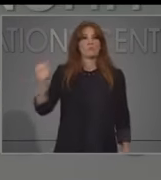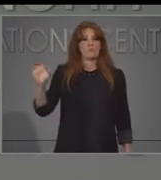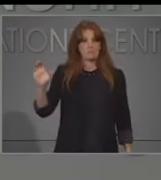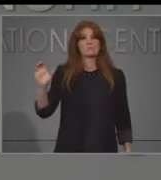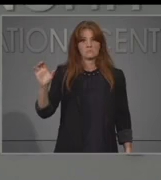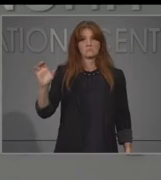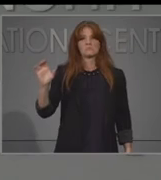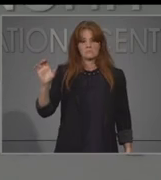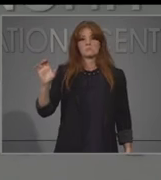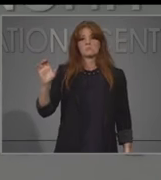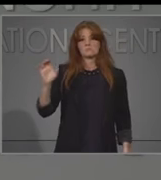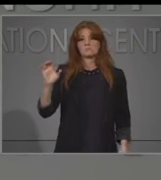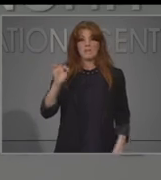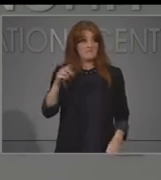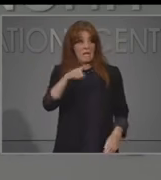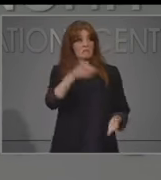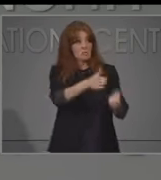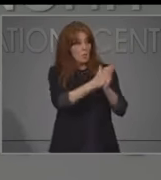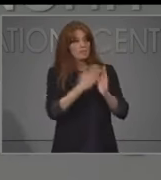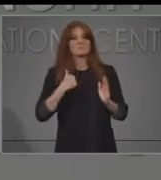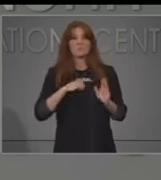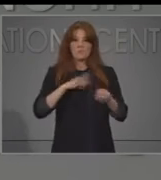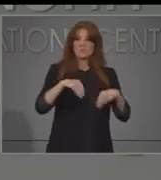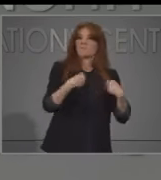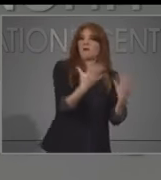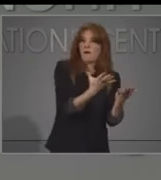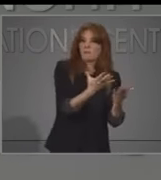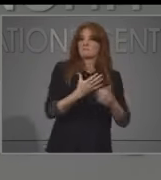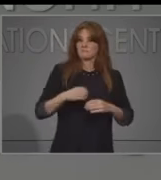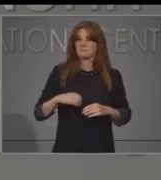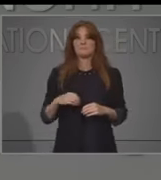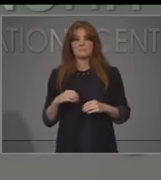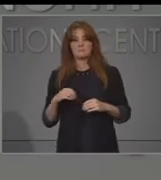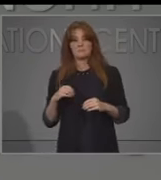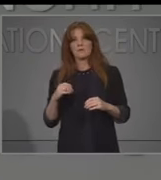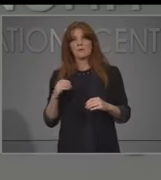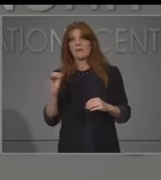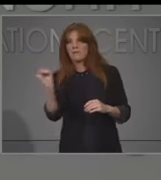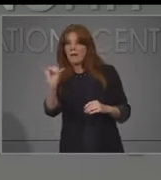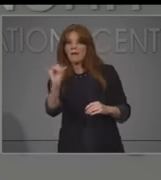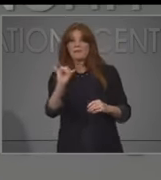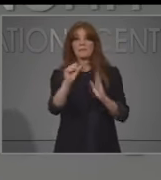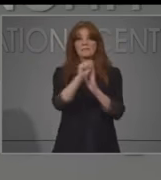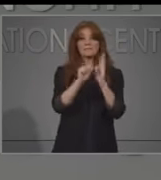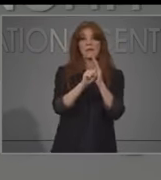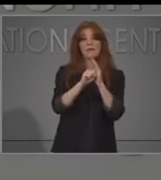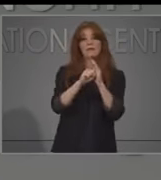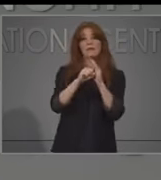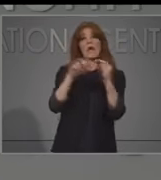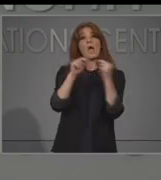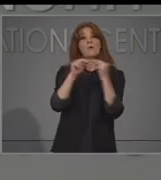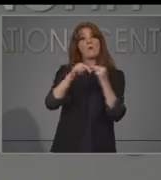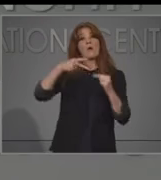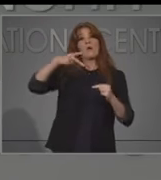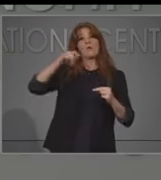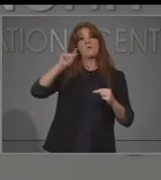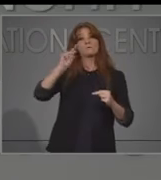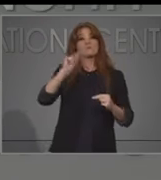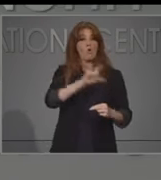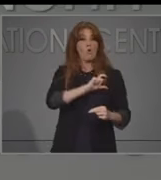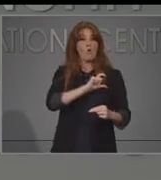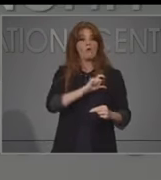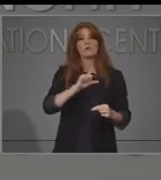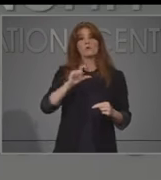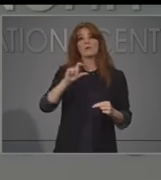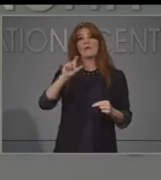Carolina that they need, the support they need, and that has come in the form of the State Highway Patrol, alcohol